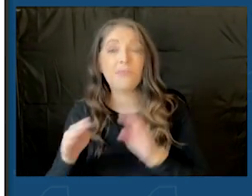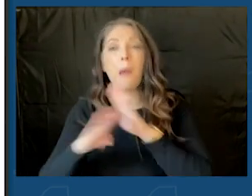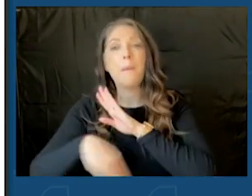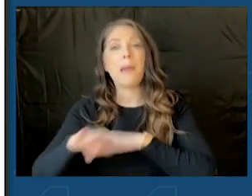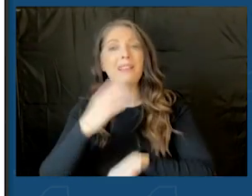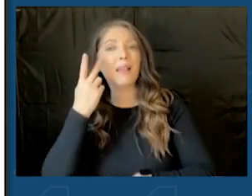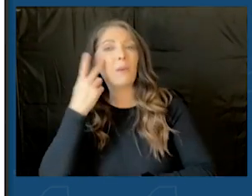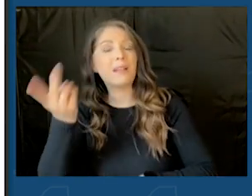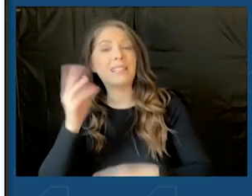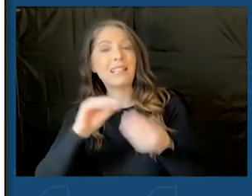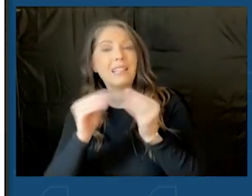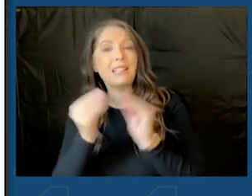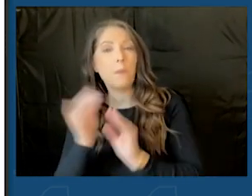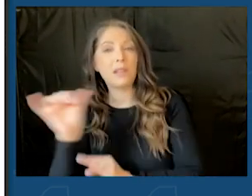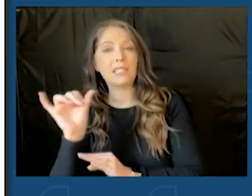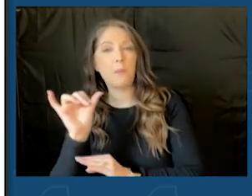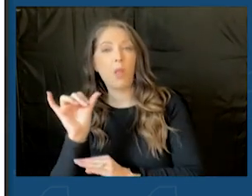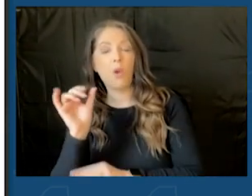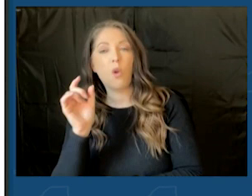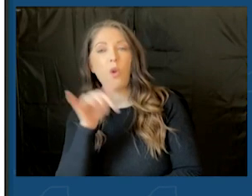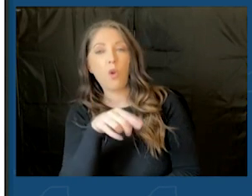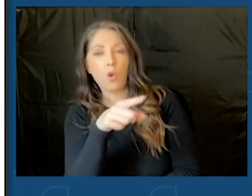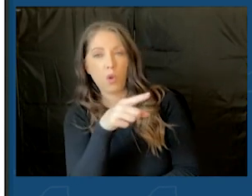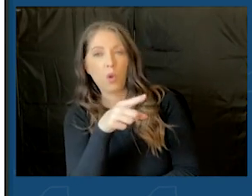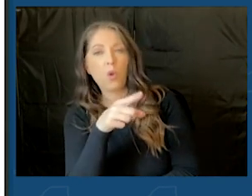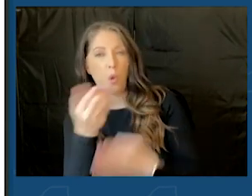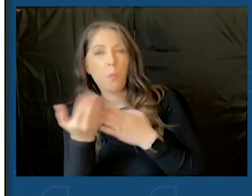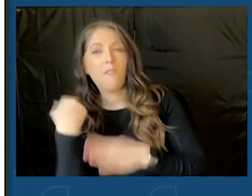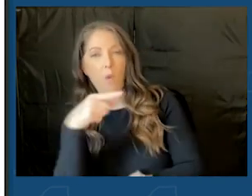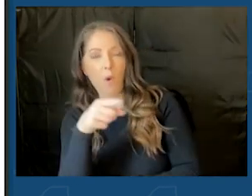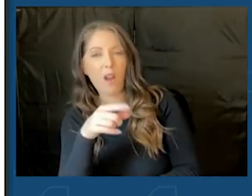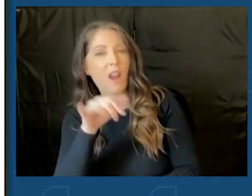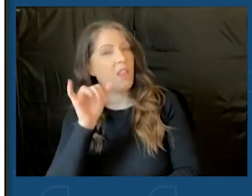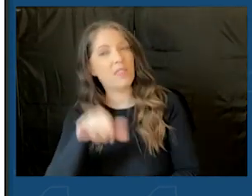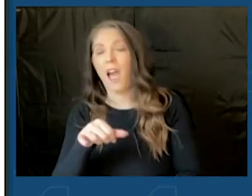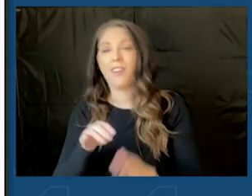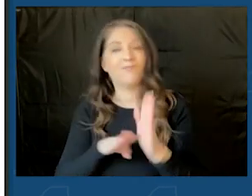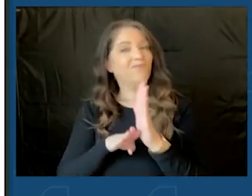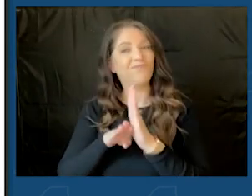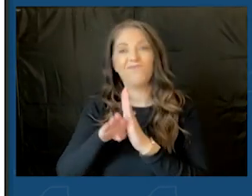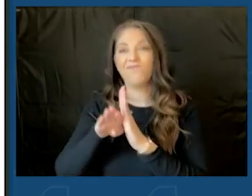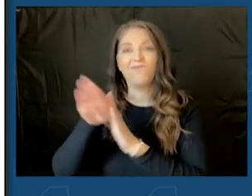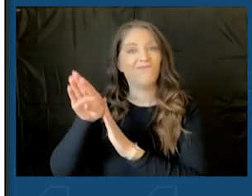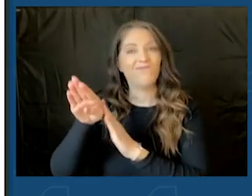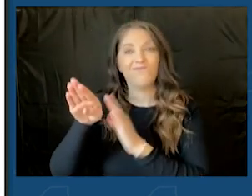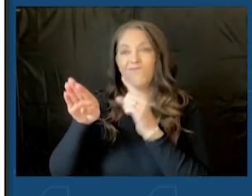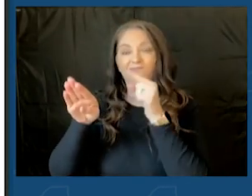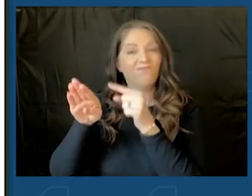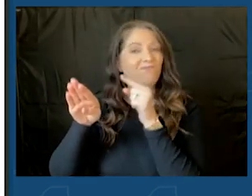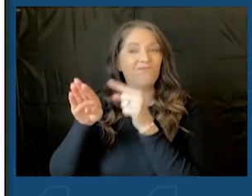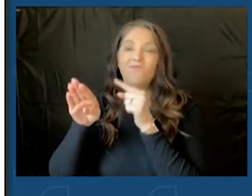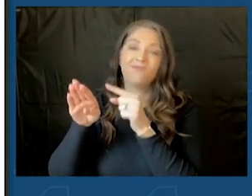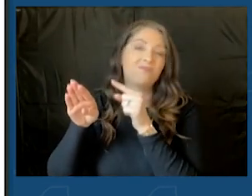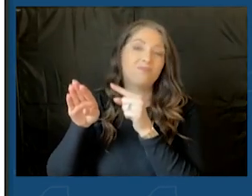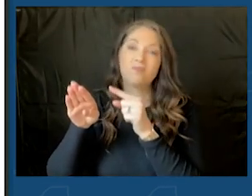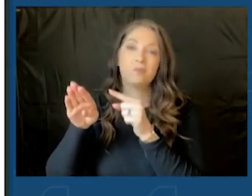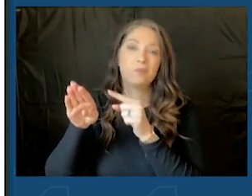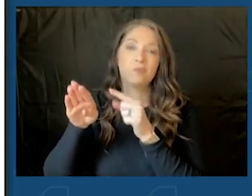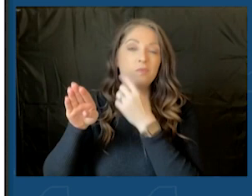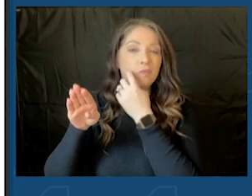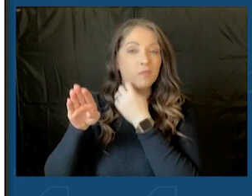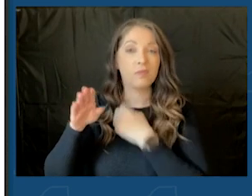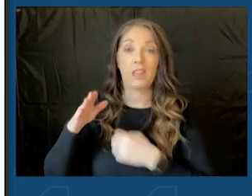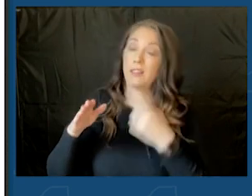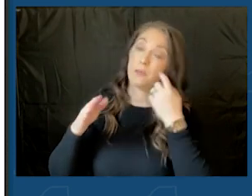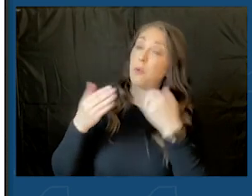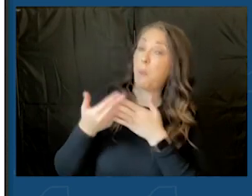to what we've seen before. Again, that dreaded peak there that was fairly early in my tenure. And